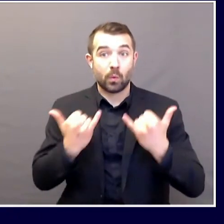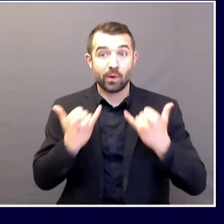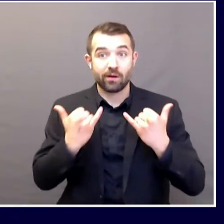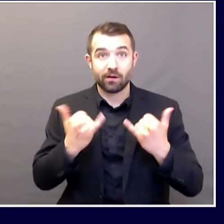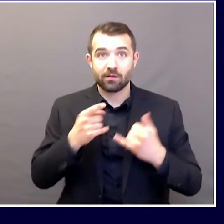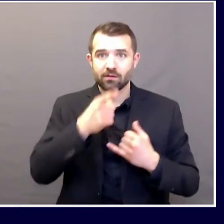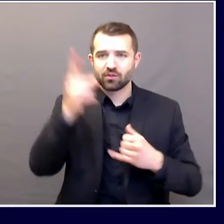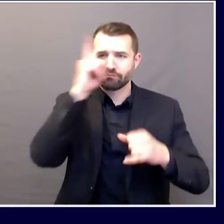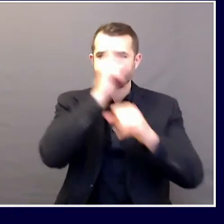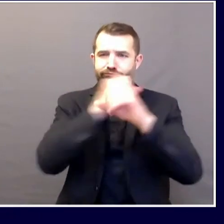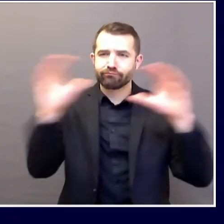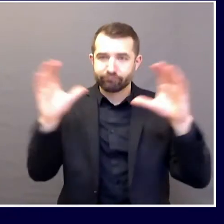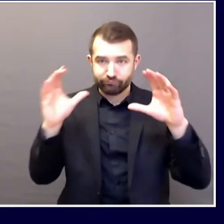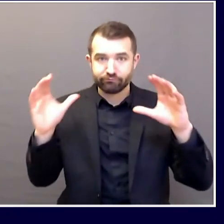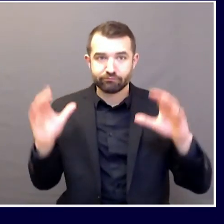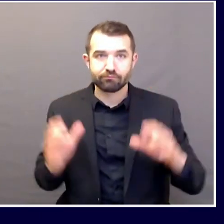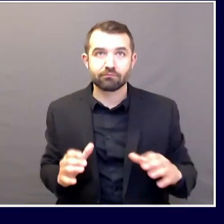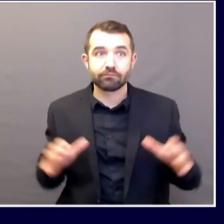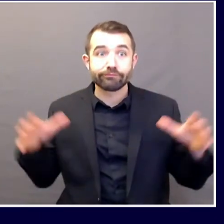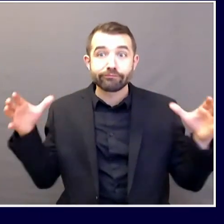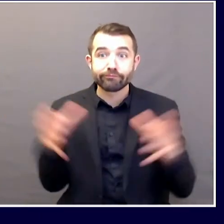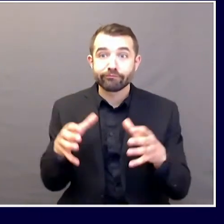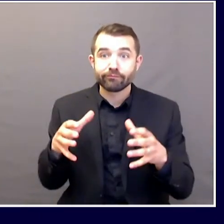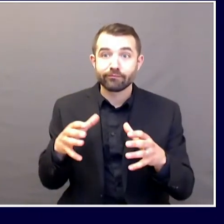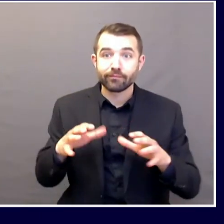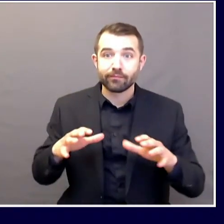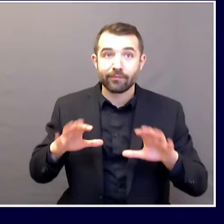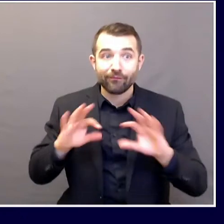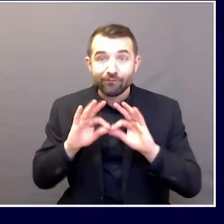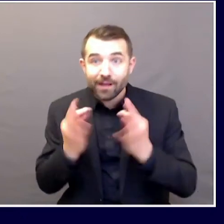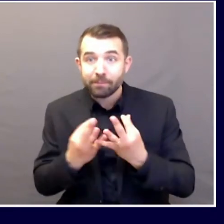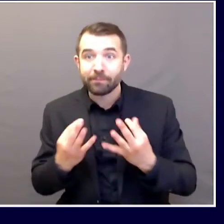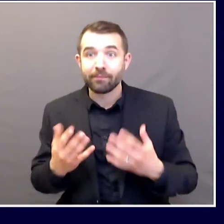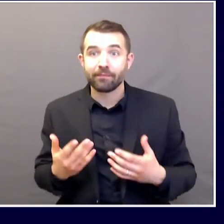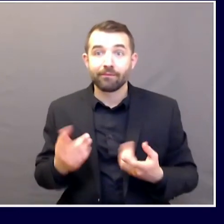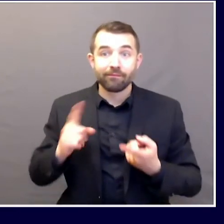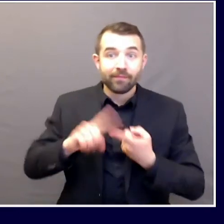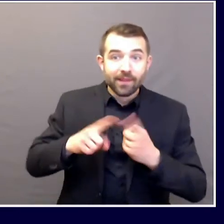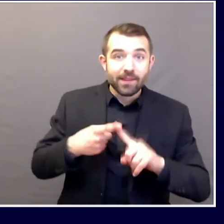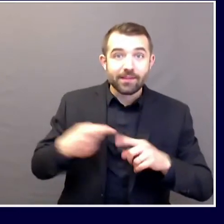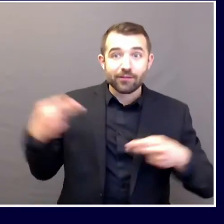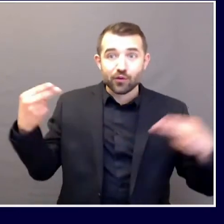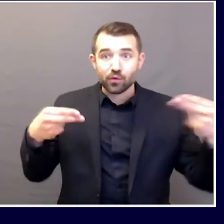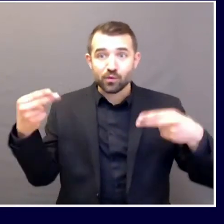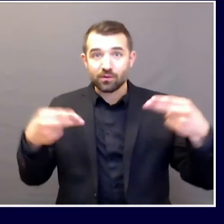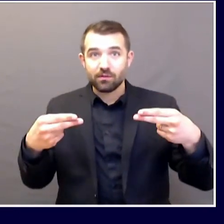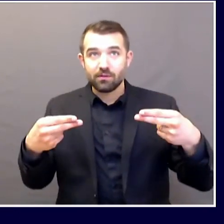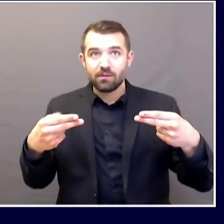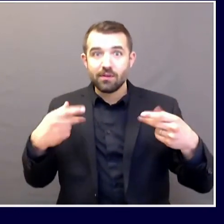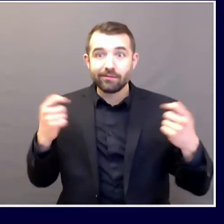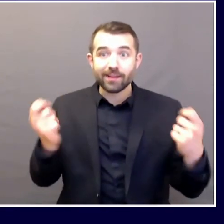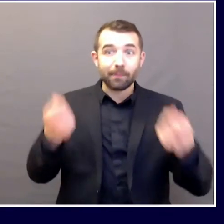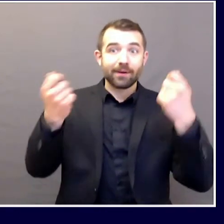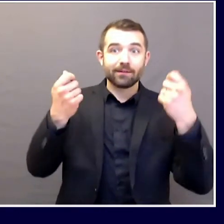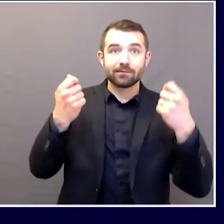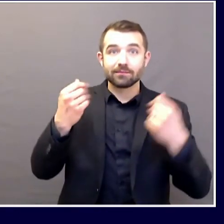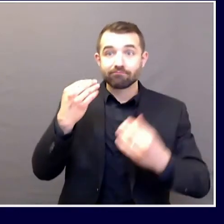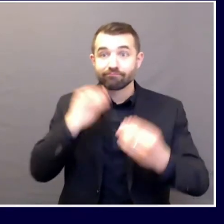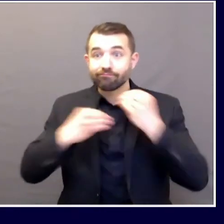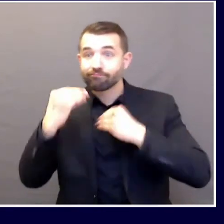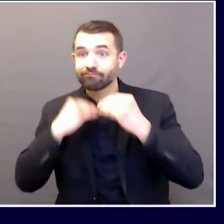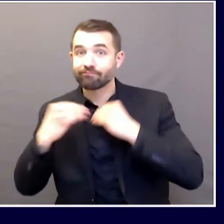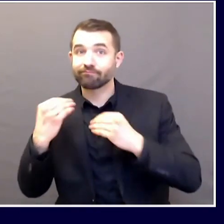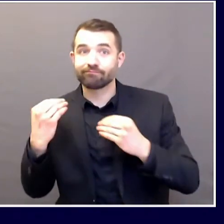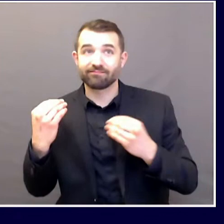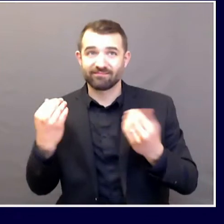needing to wear masks, without worrying about inadvertently transmitting or getting COVID. That day is coming,